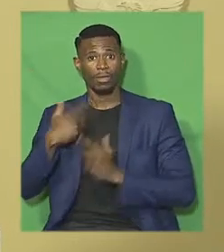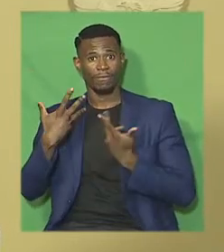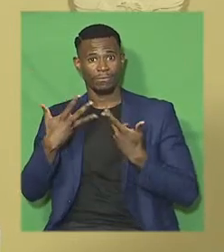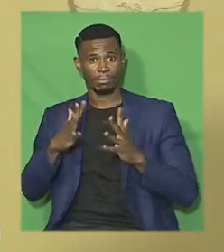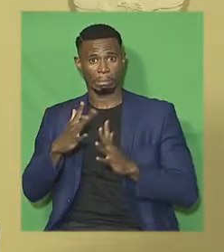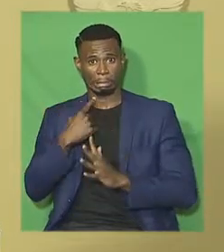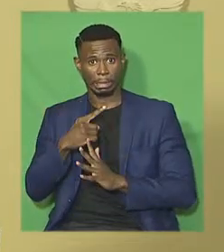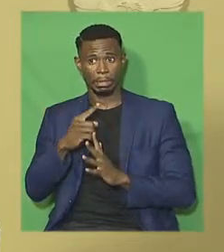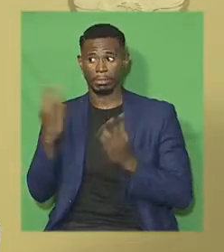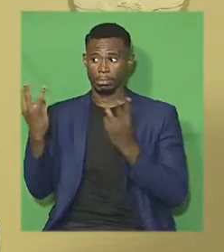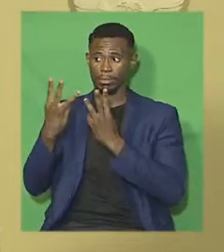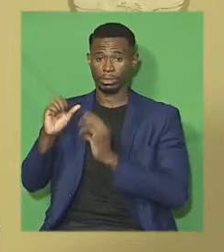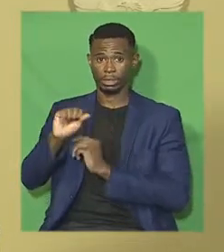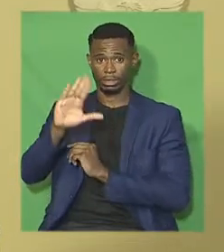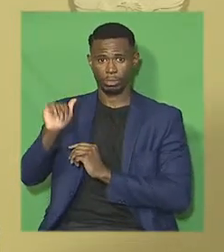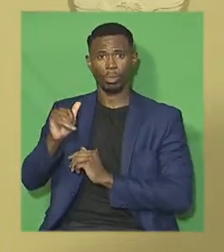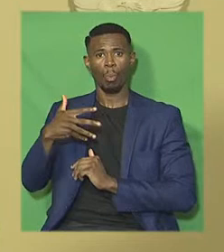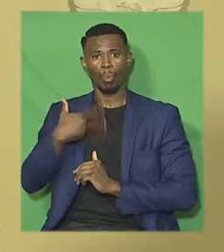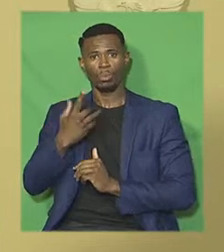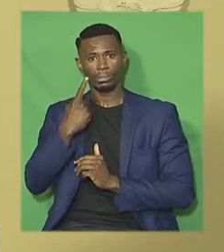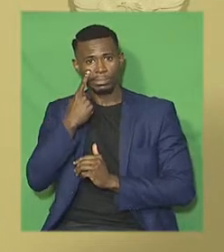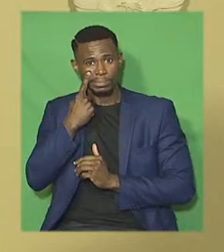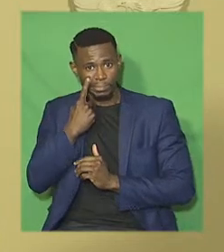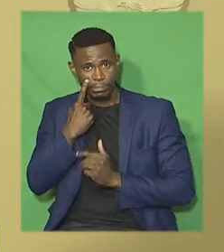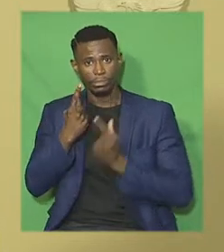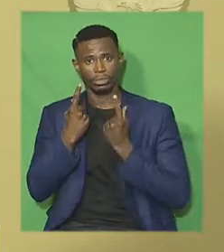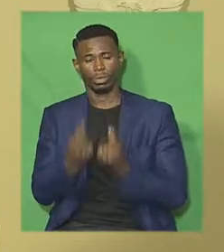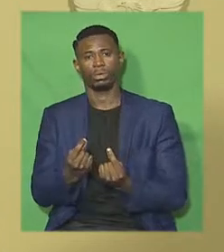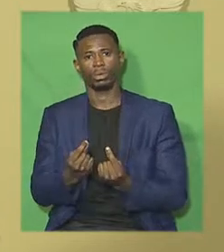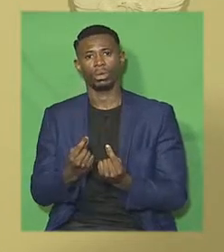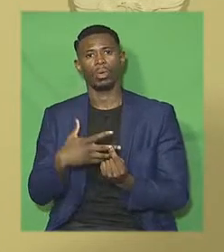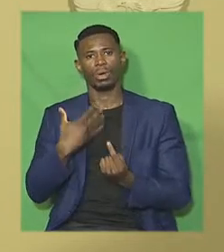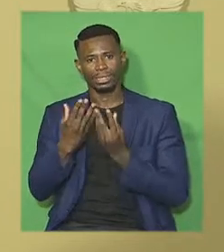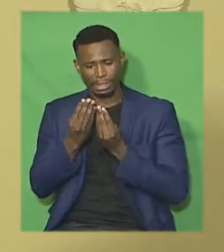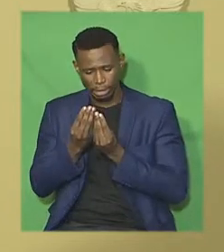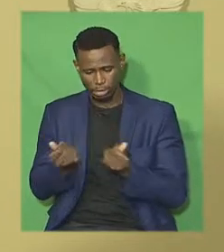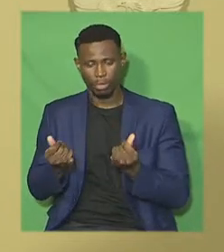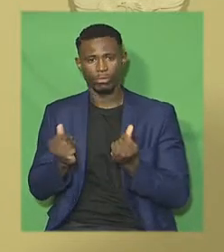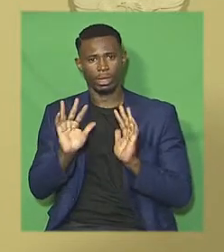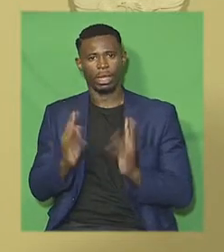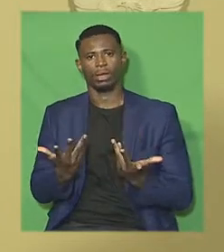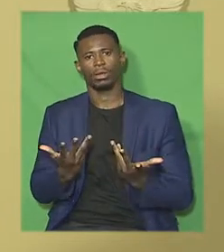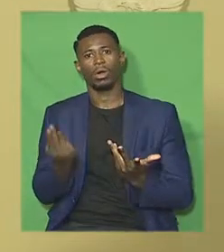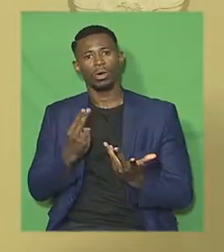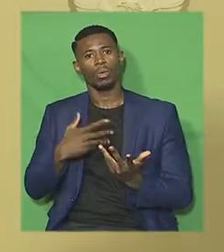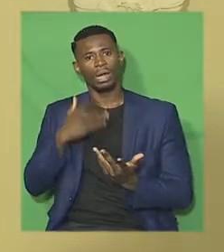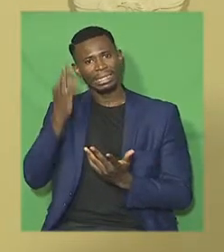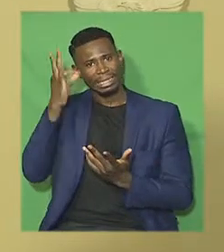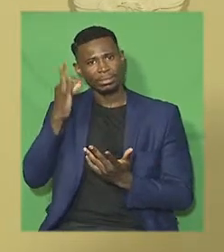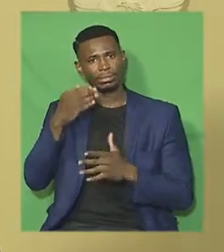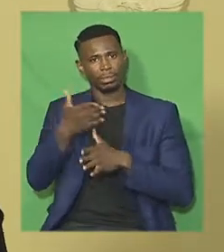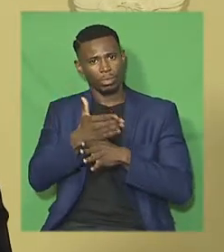action, they want solutions, and they want government to work for them.